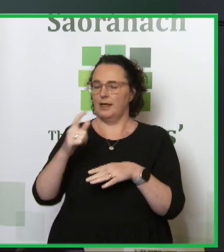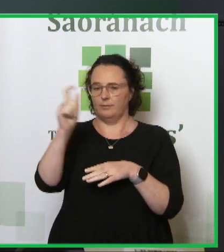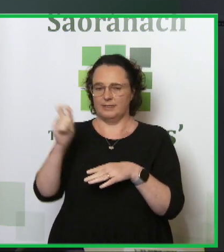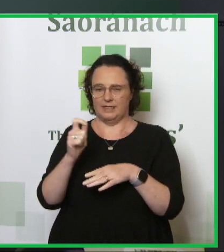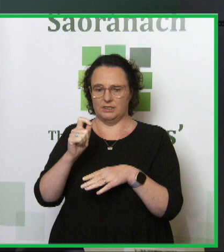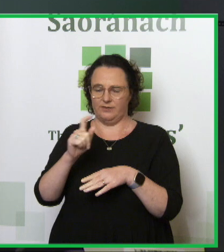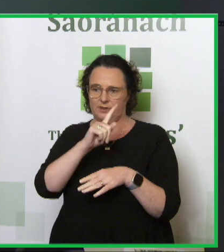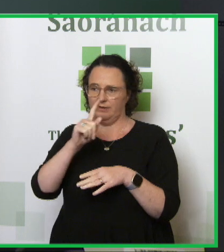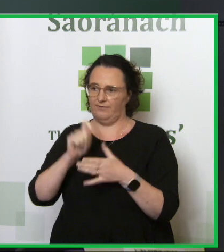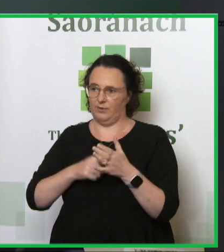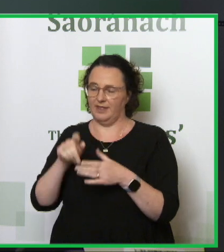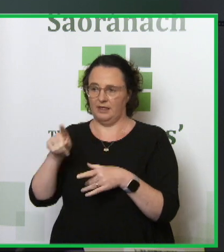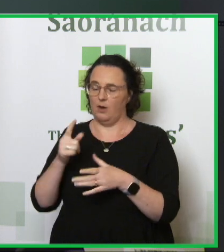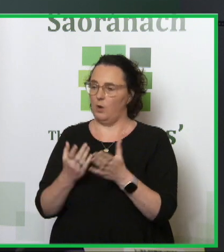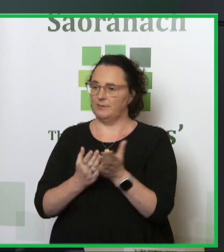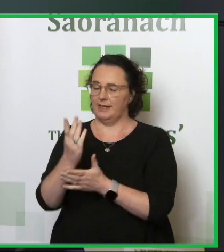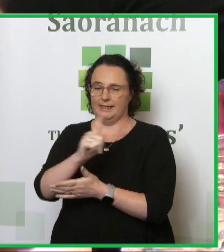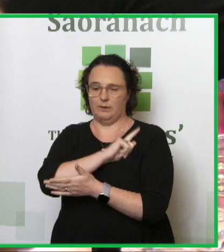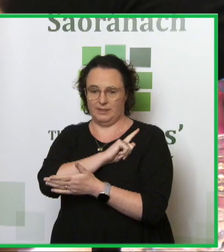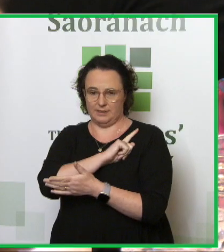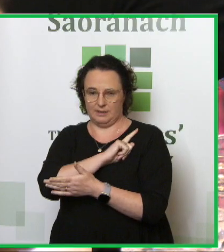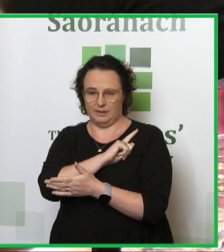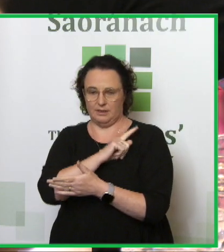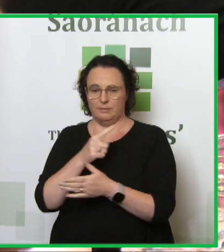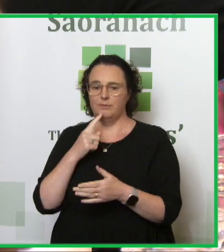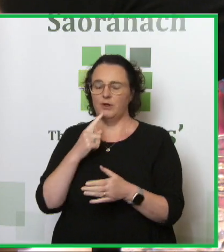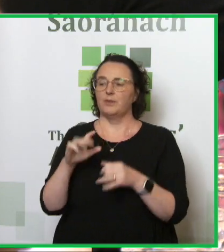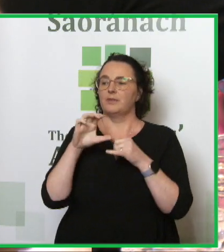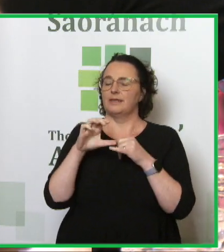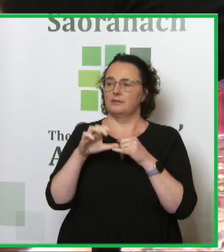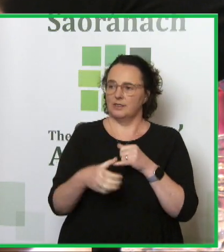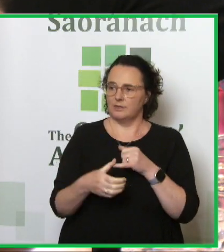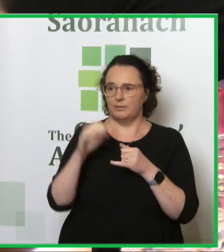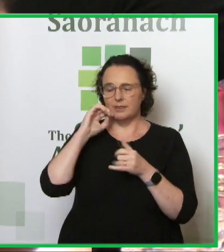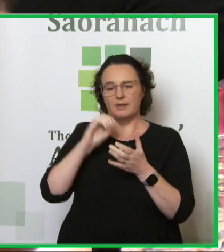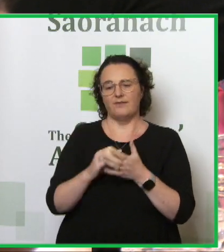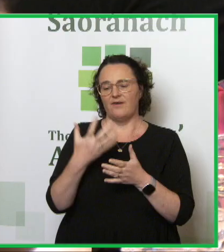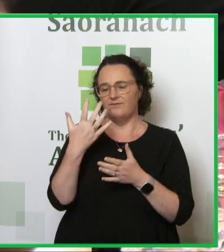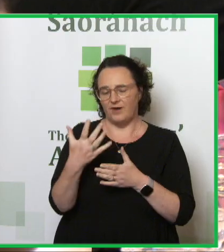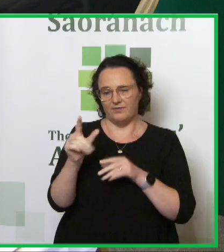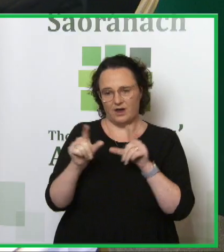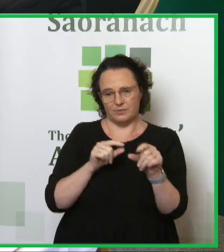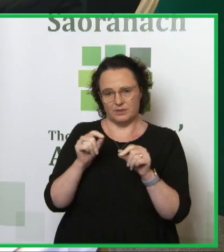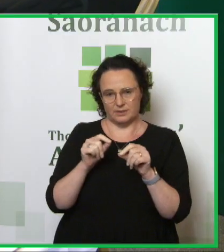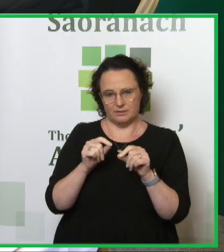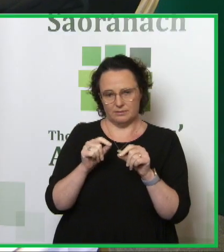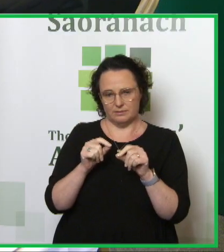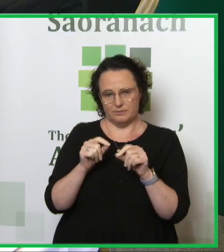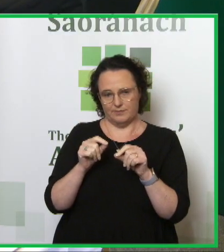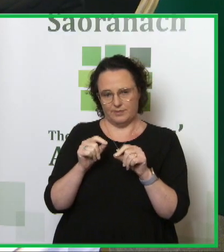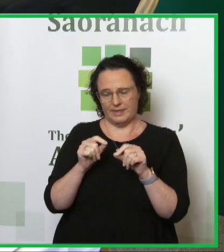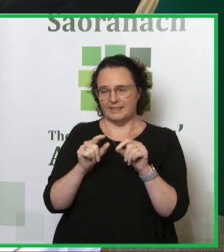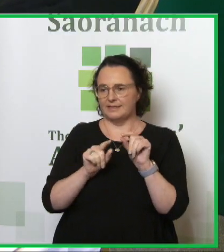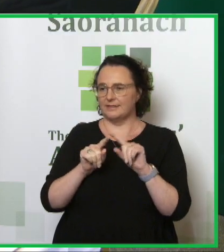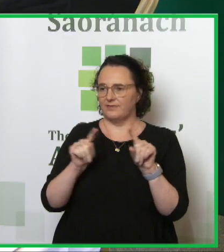wins. That's the option. The chances are, because we've got 5 options, that they'll all get different